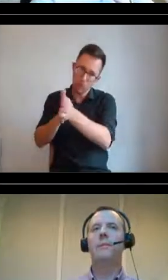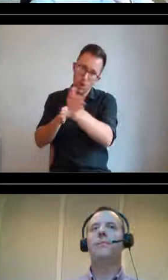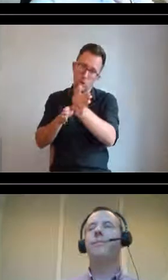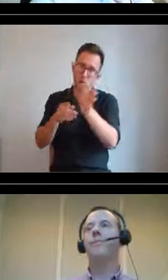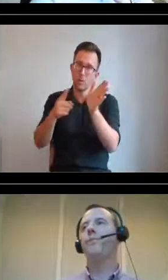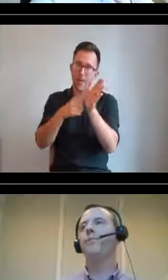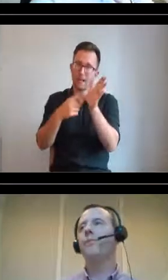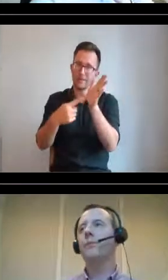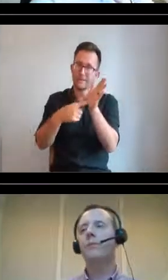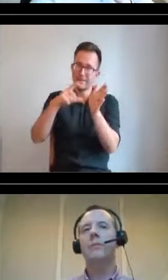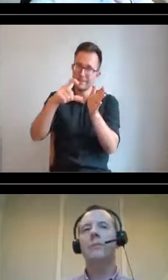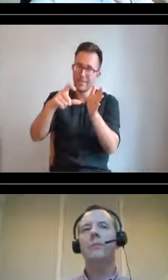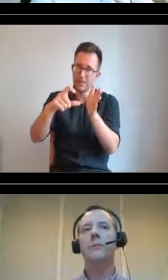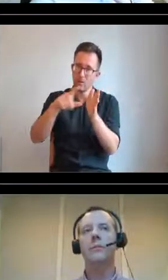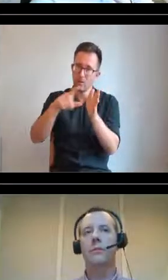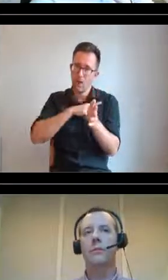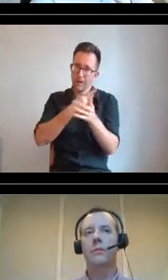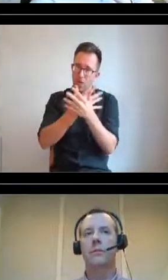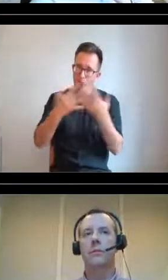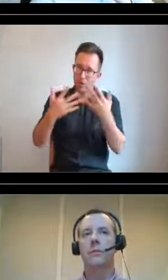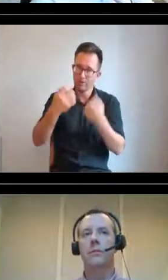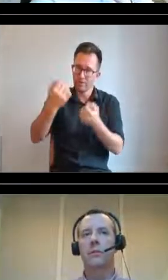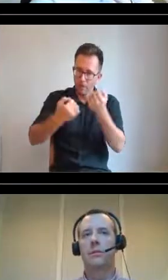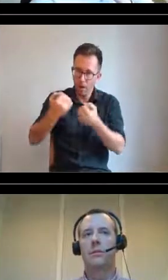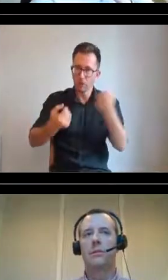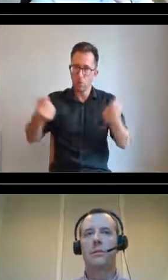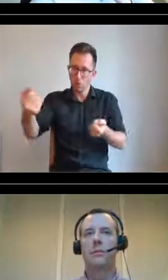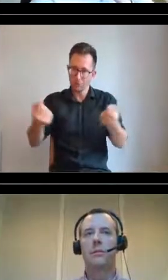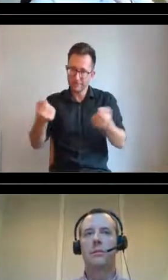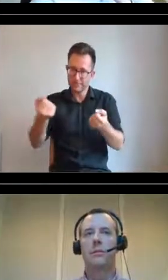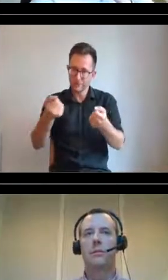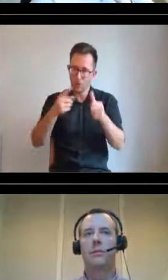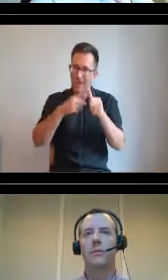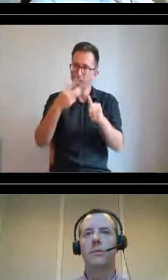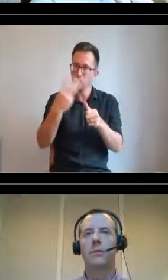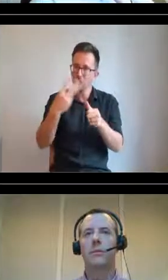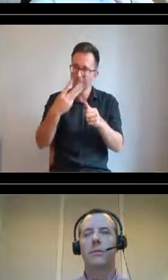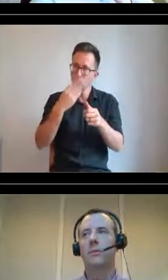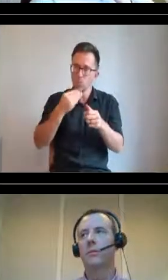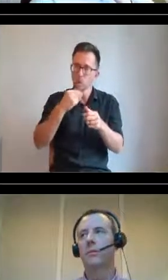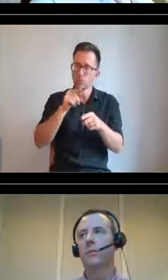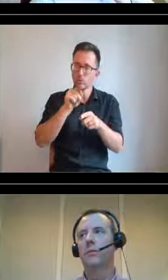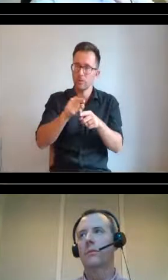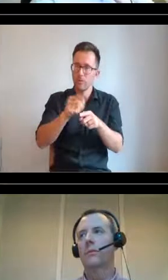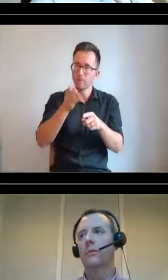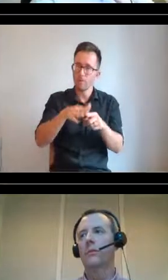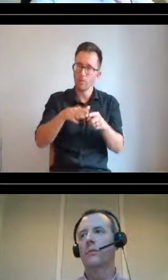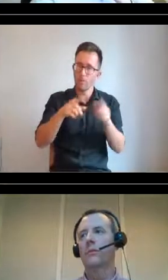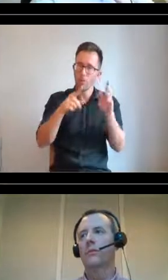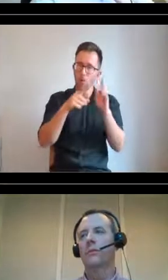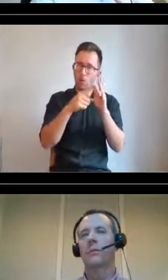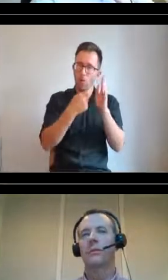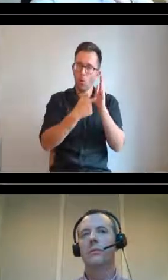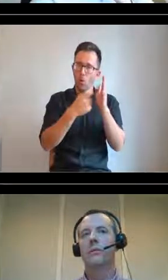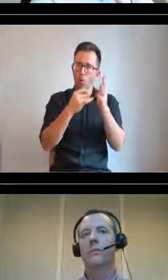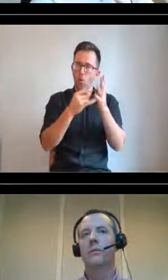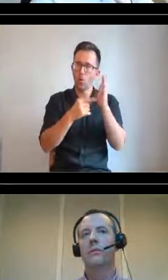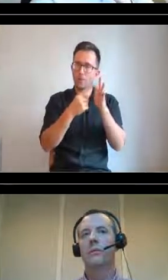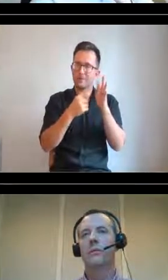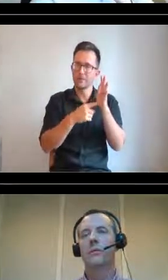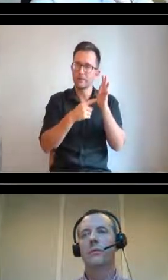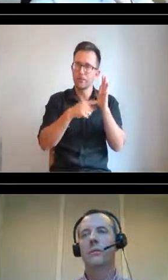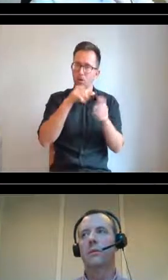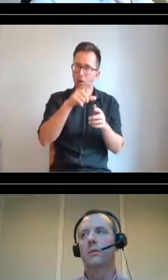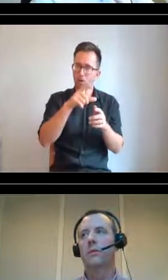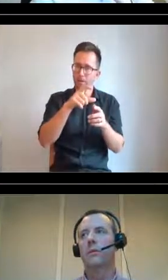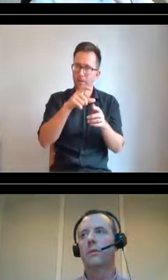lot of traffic coming off the A13, and the traffic from Orsitt Cock at this stage rejoining the A13.